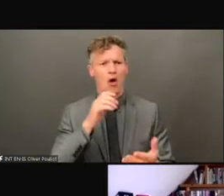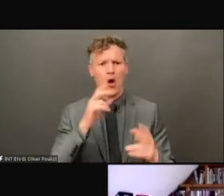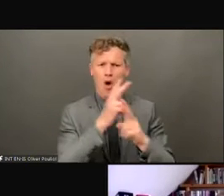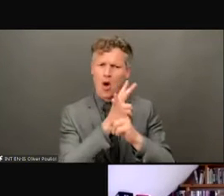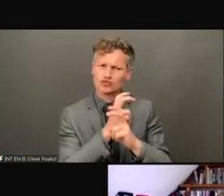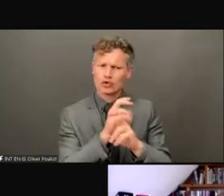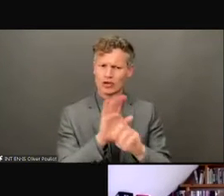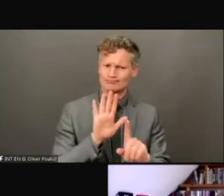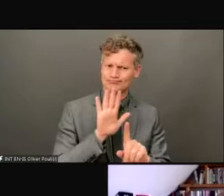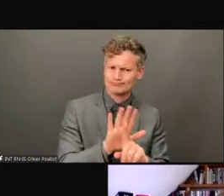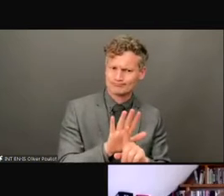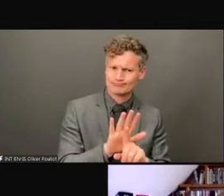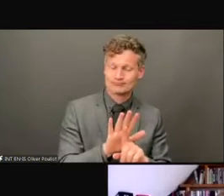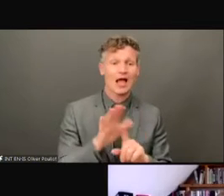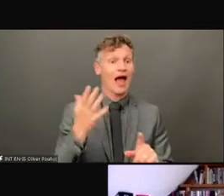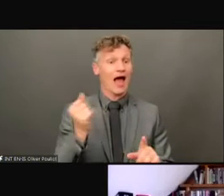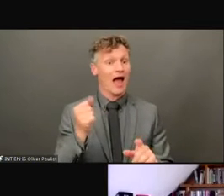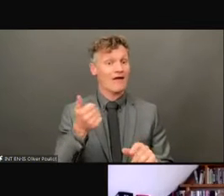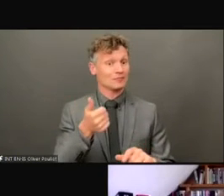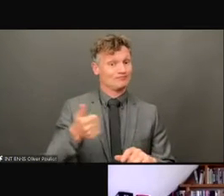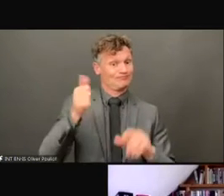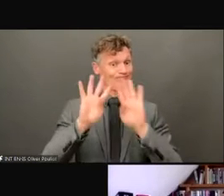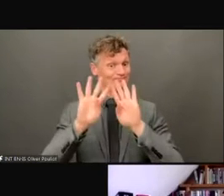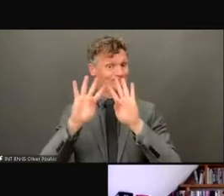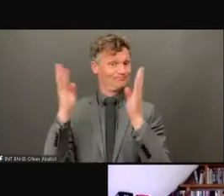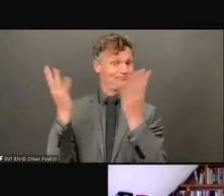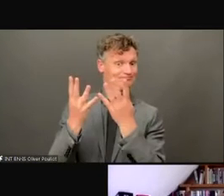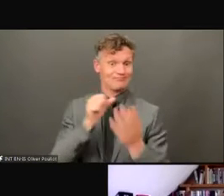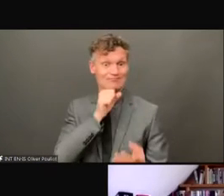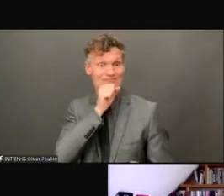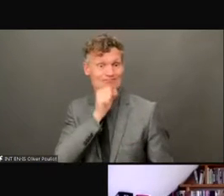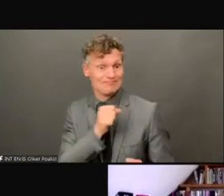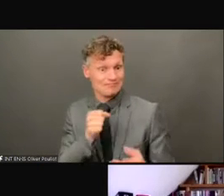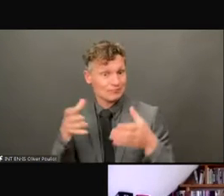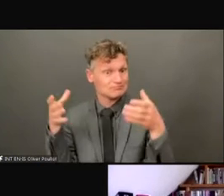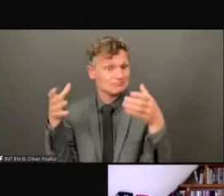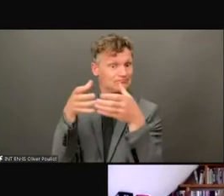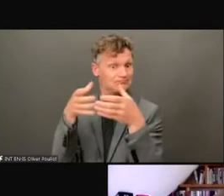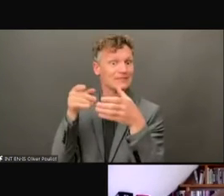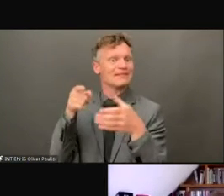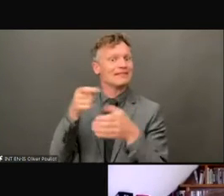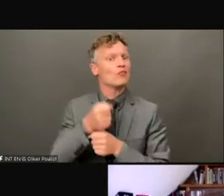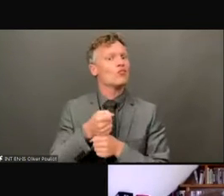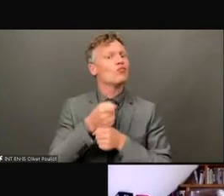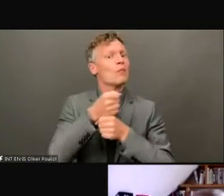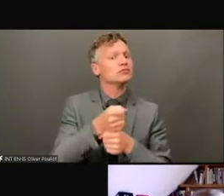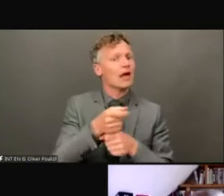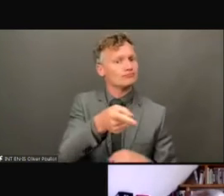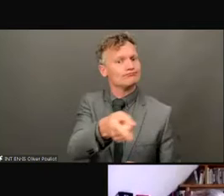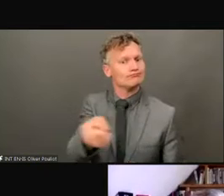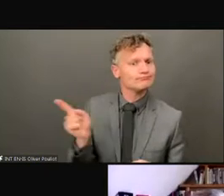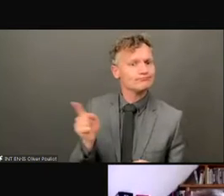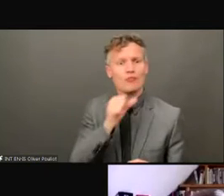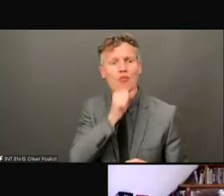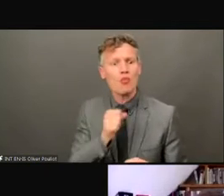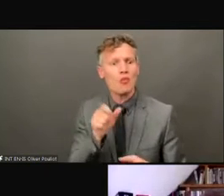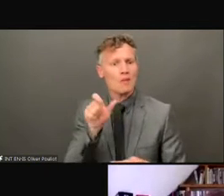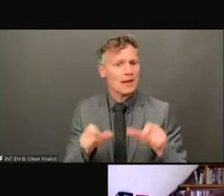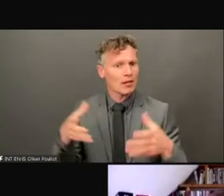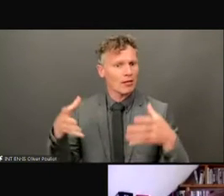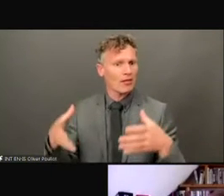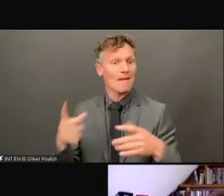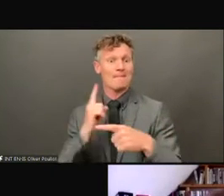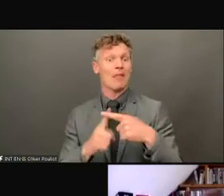established a federal consultative body representing the interests of older persons and their non-governmental organizations towards the